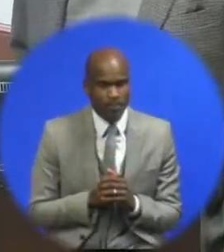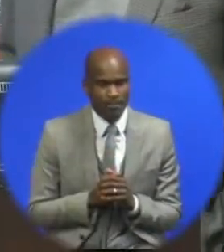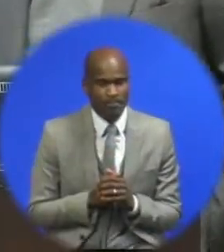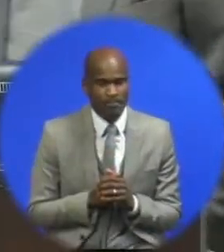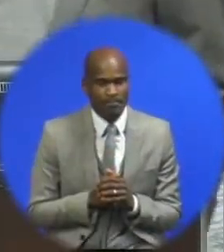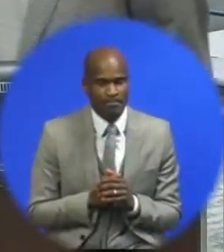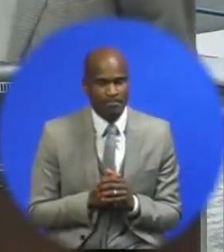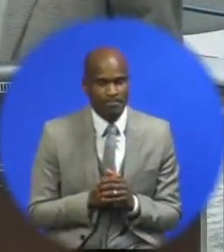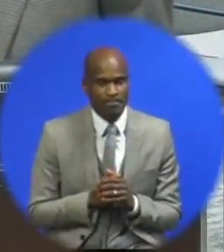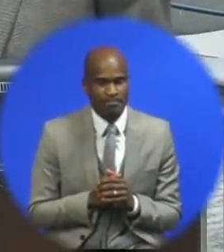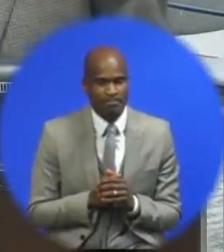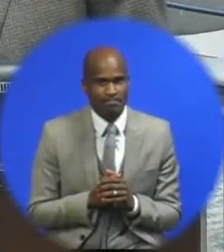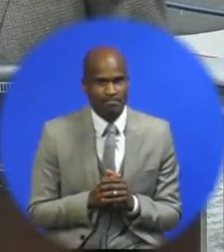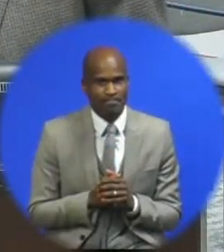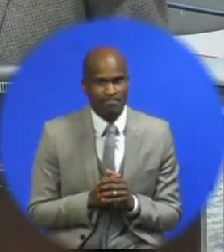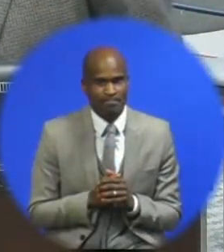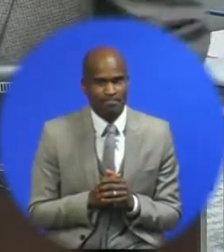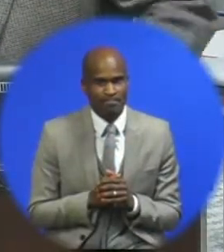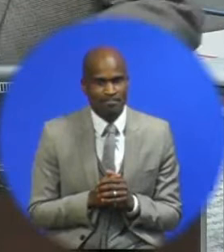just,